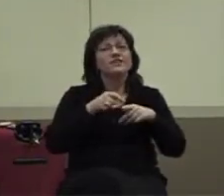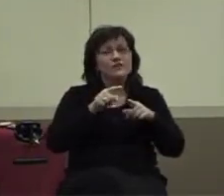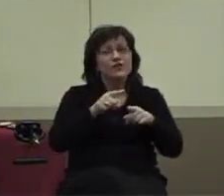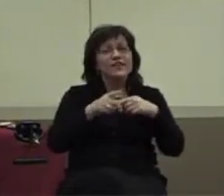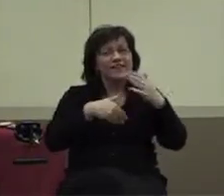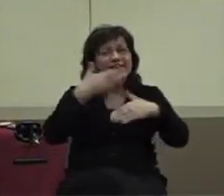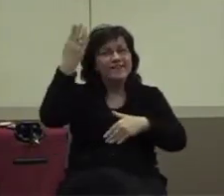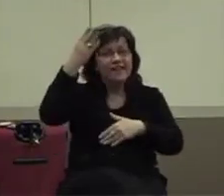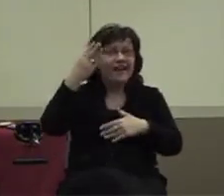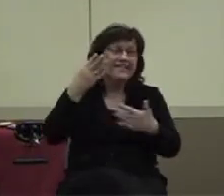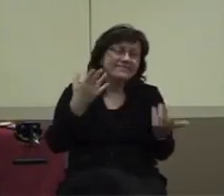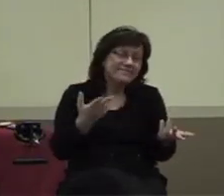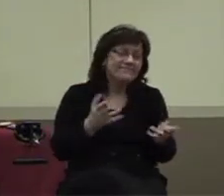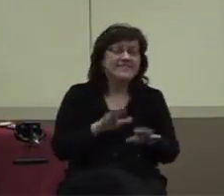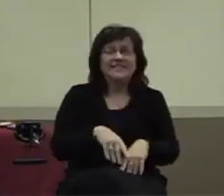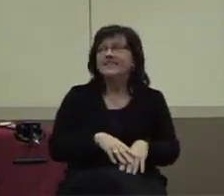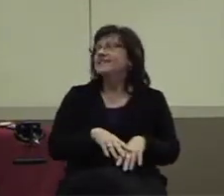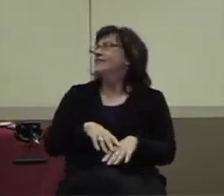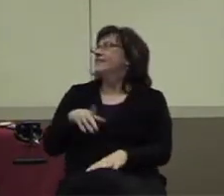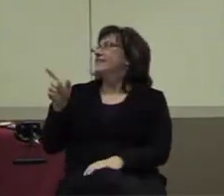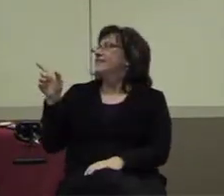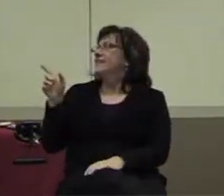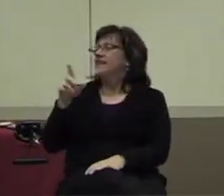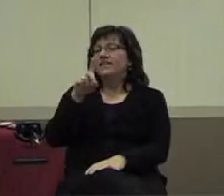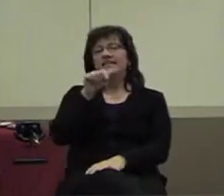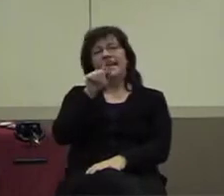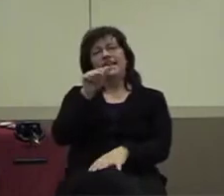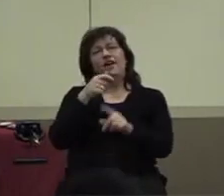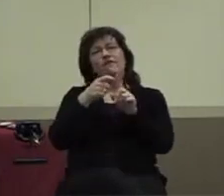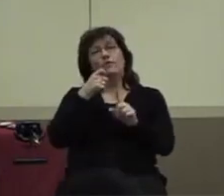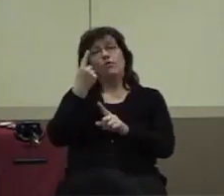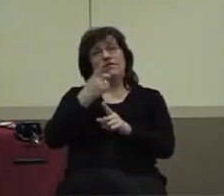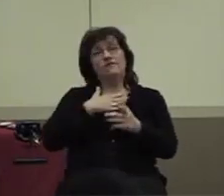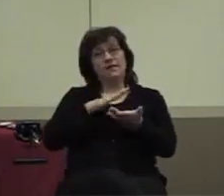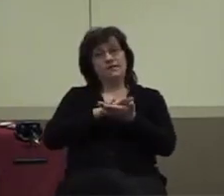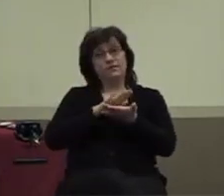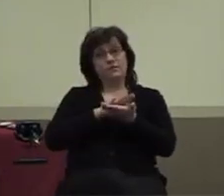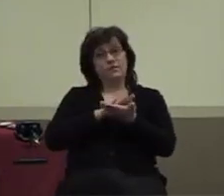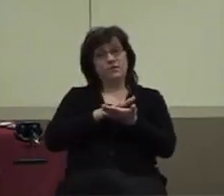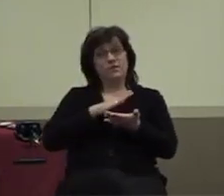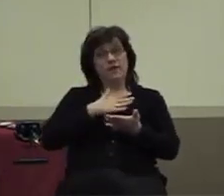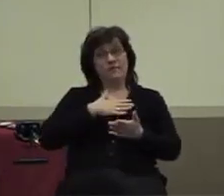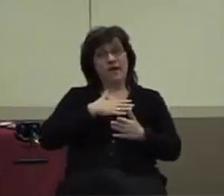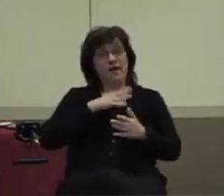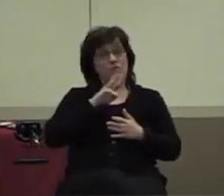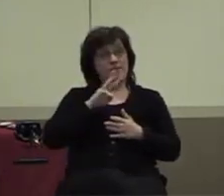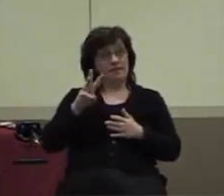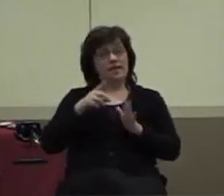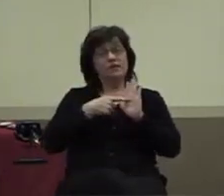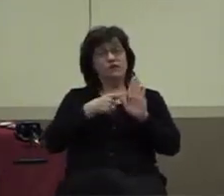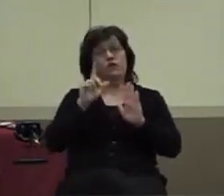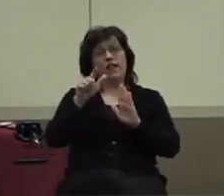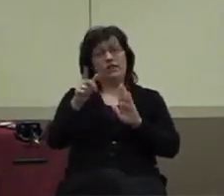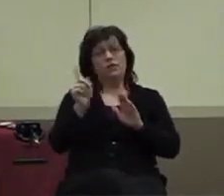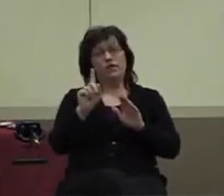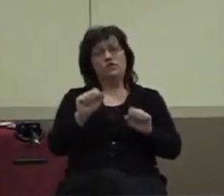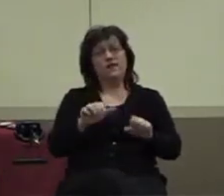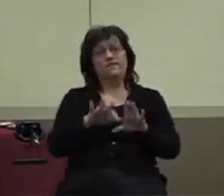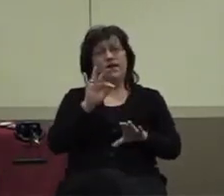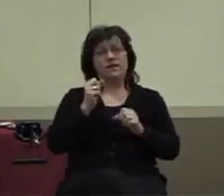noticed. This is data from one of my schools, and on my website, I'll show you later where you can find lots of data on lots of